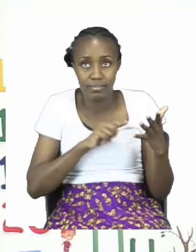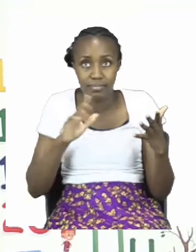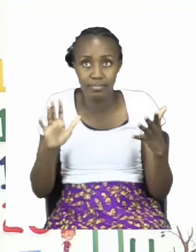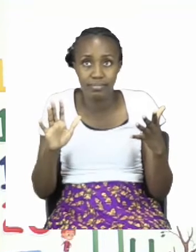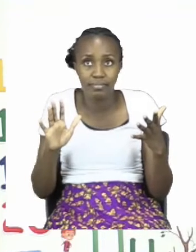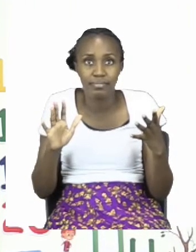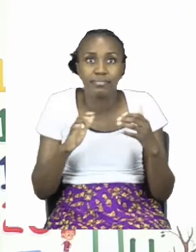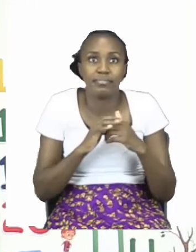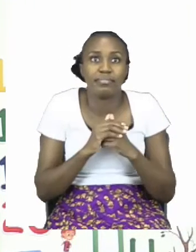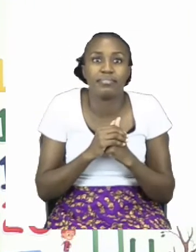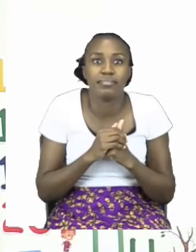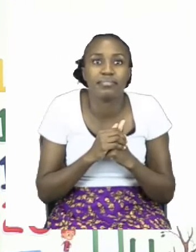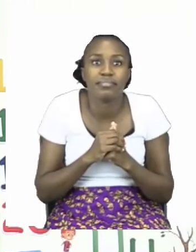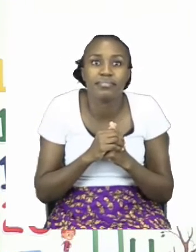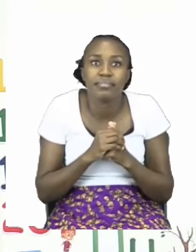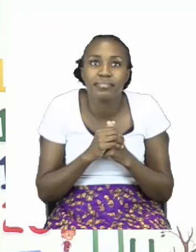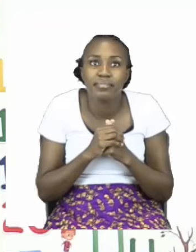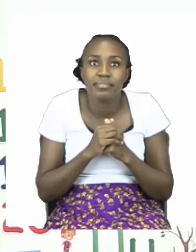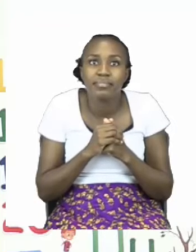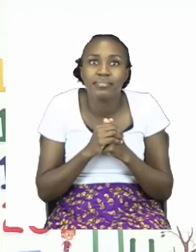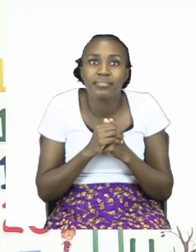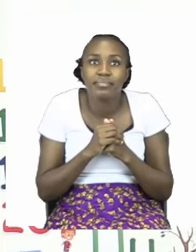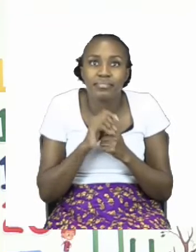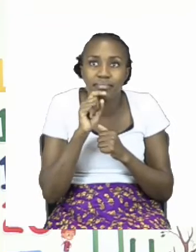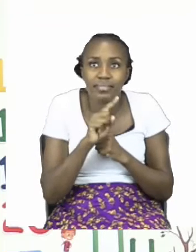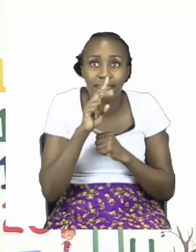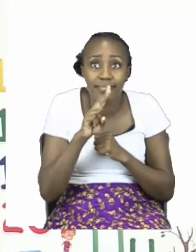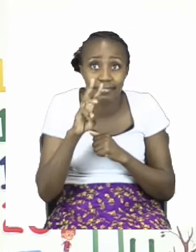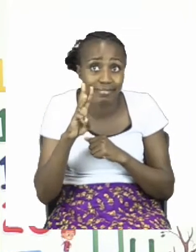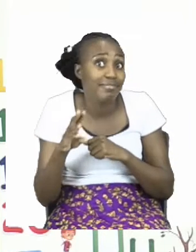14, 15. So by counting